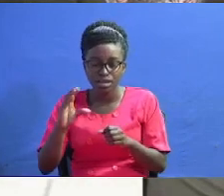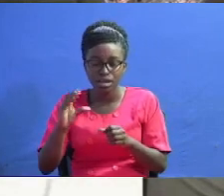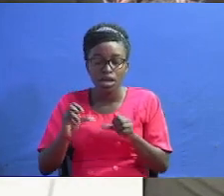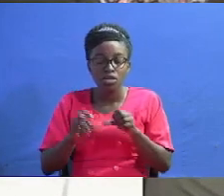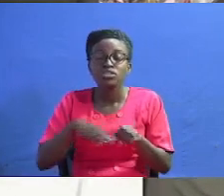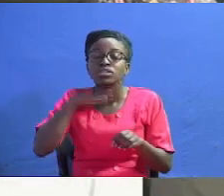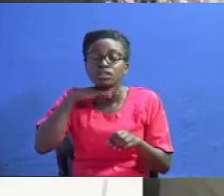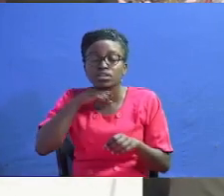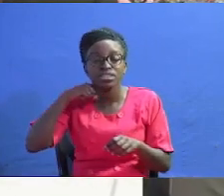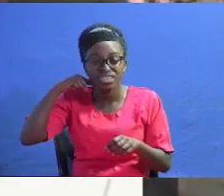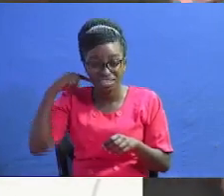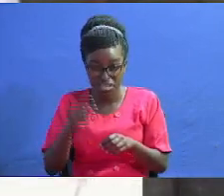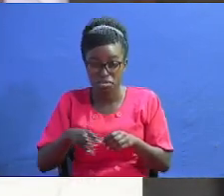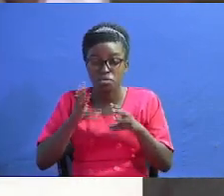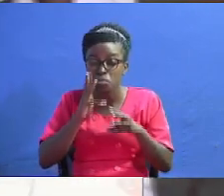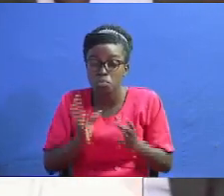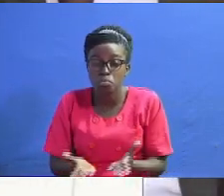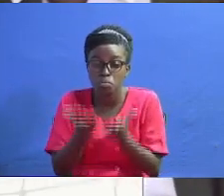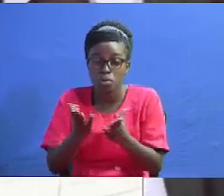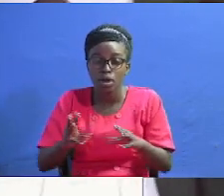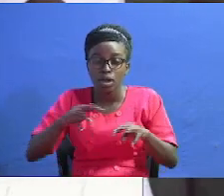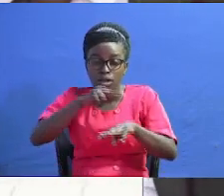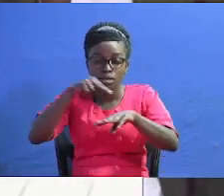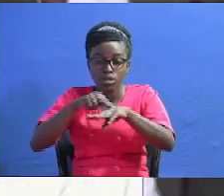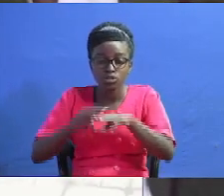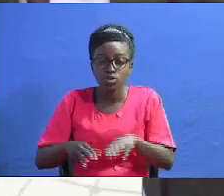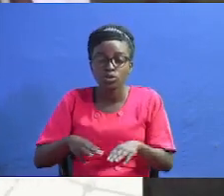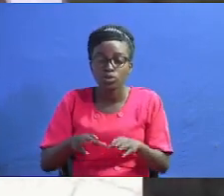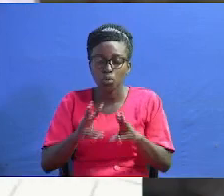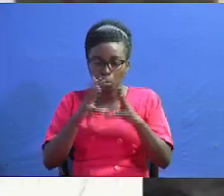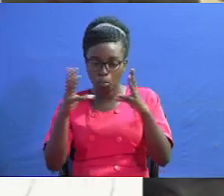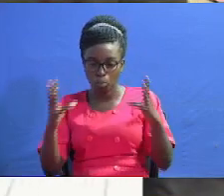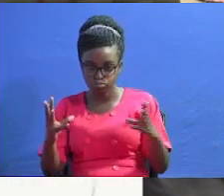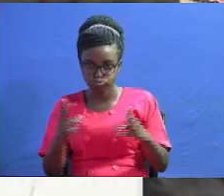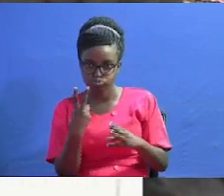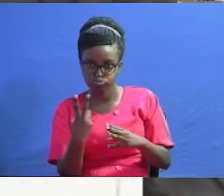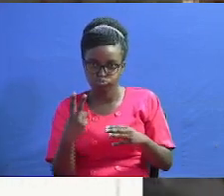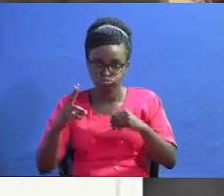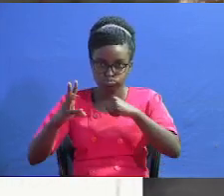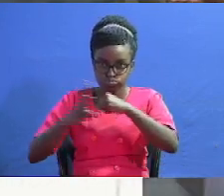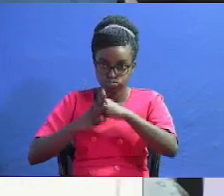over the past 24 hours, bringing the nationwide death toll to 291.